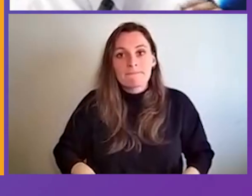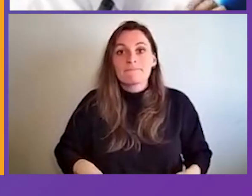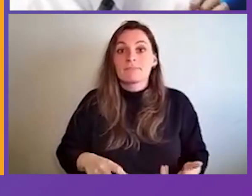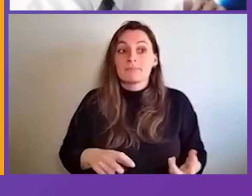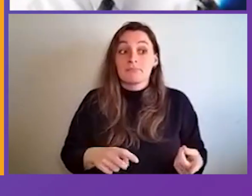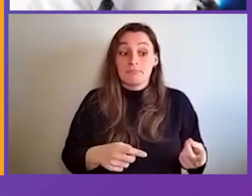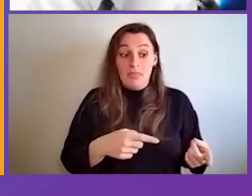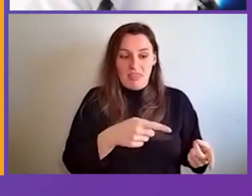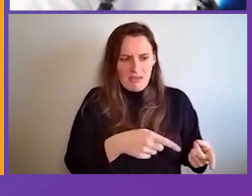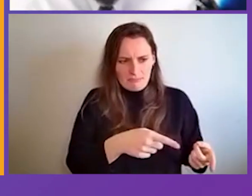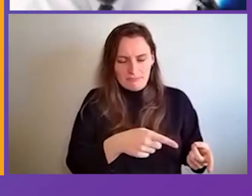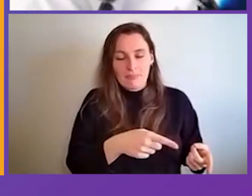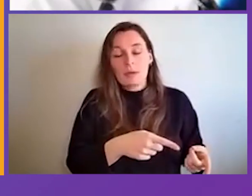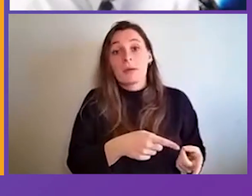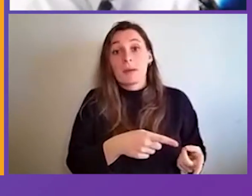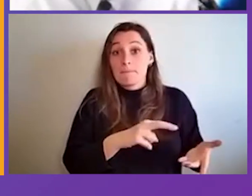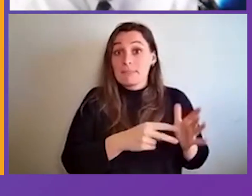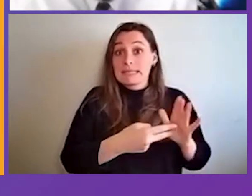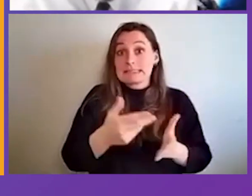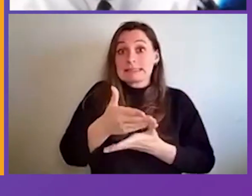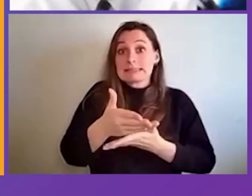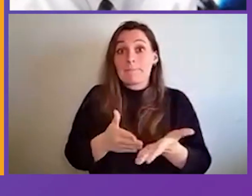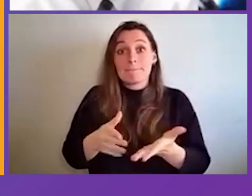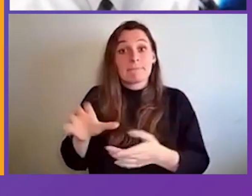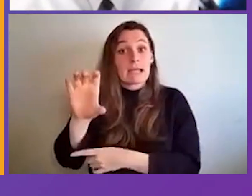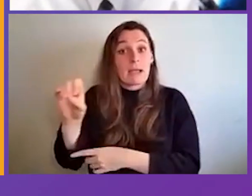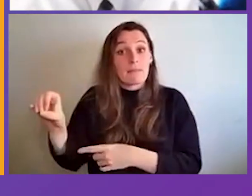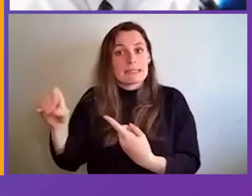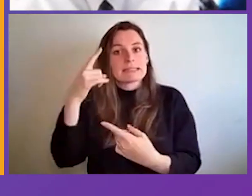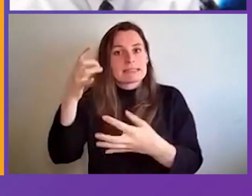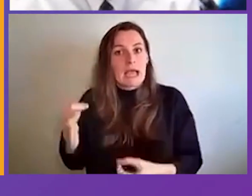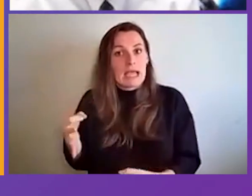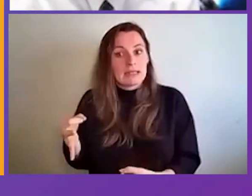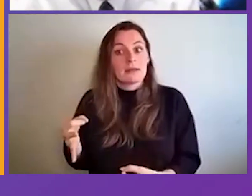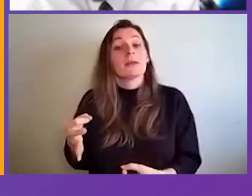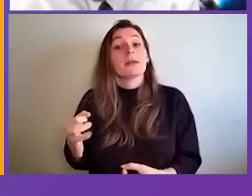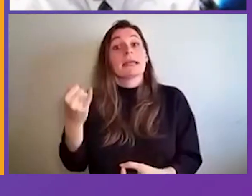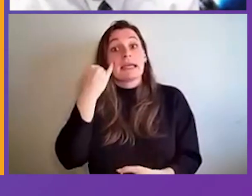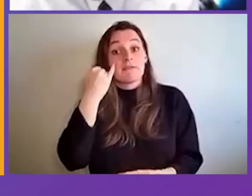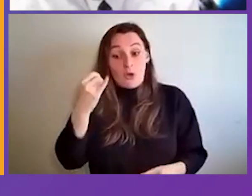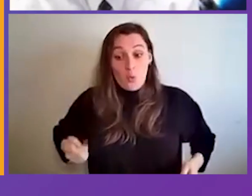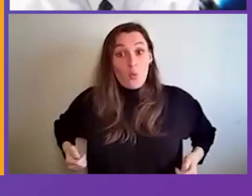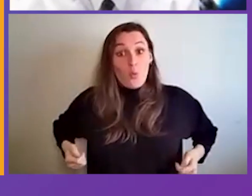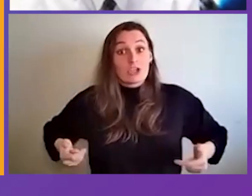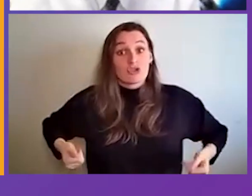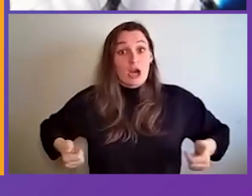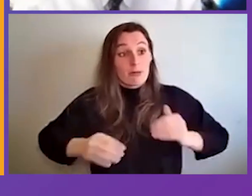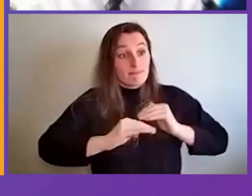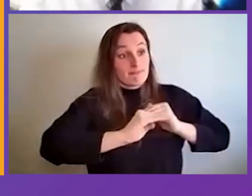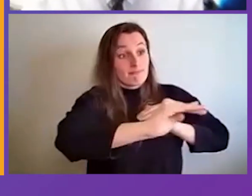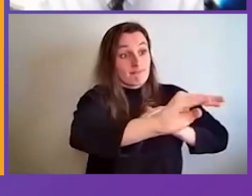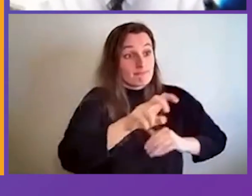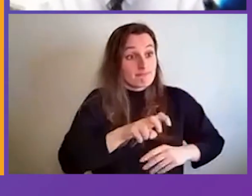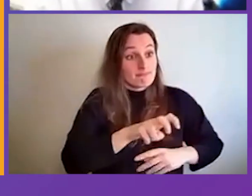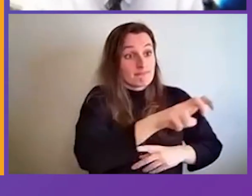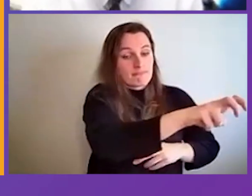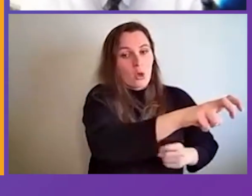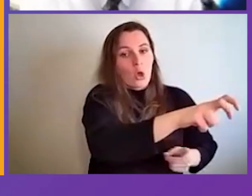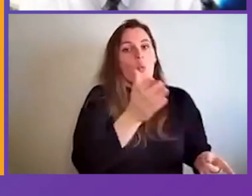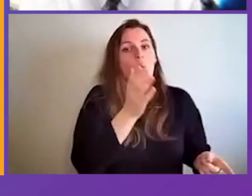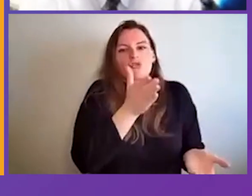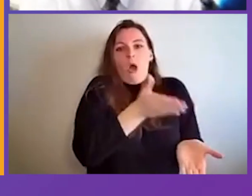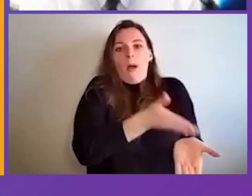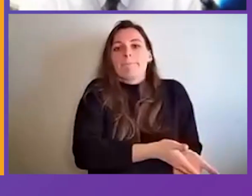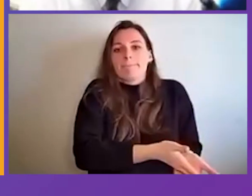will not run to prevent that type of damage from occurring to their wheelchairs. They've decided